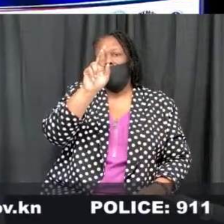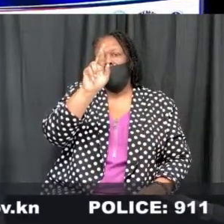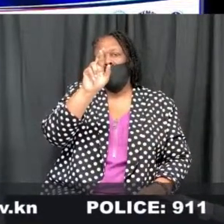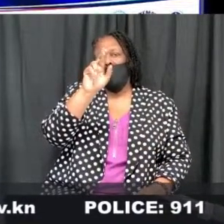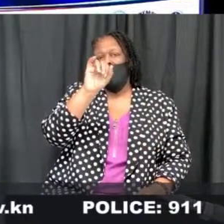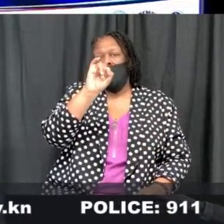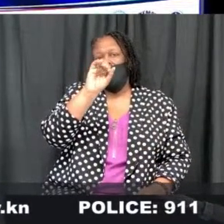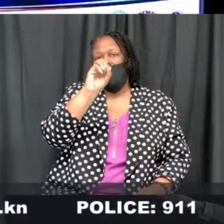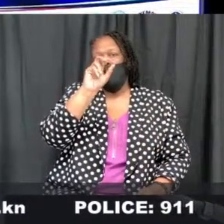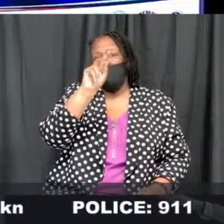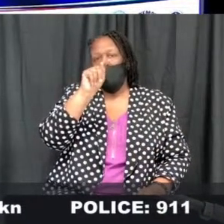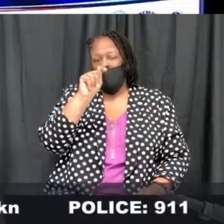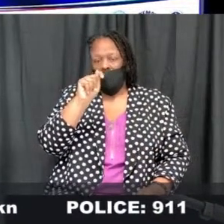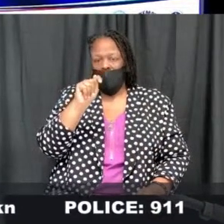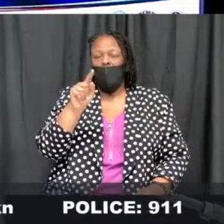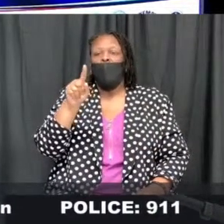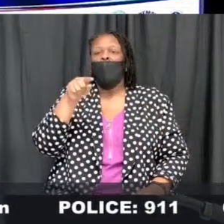has